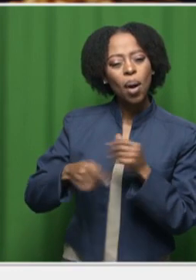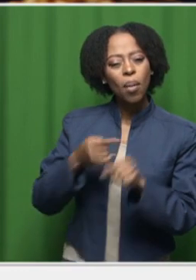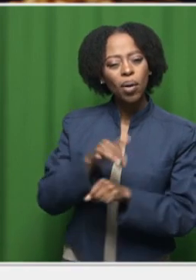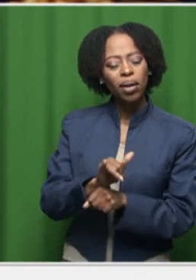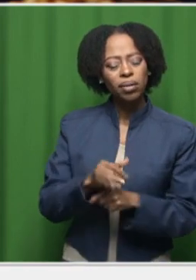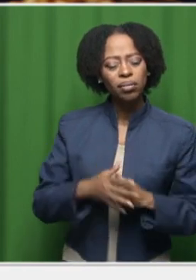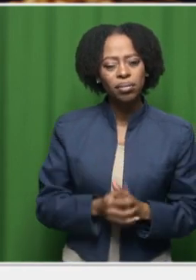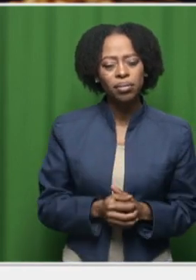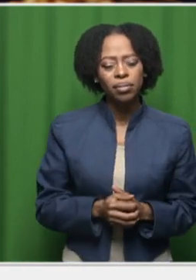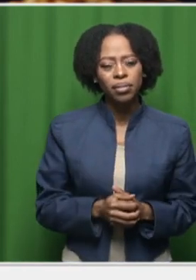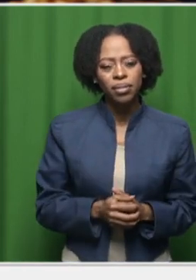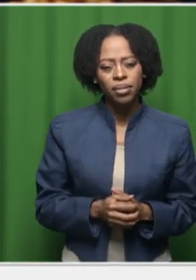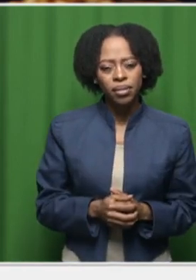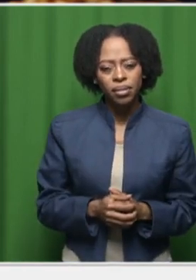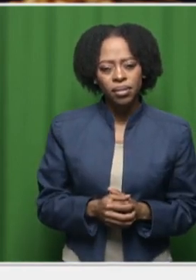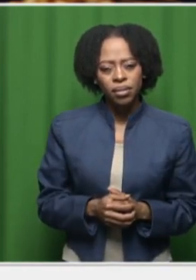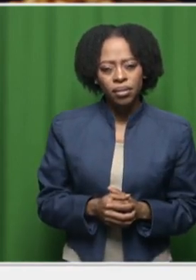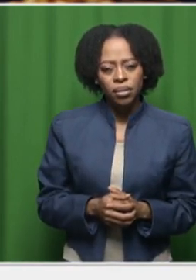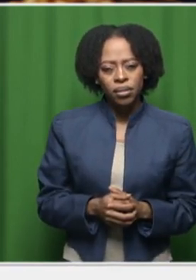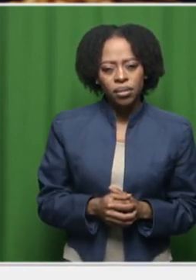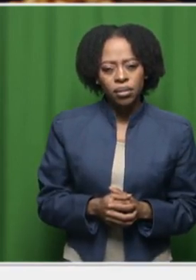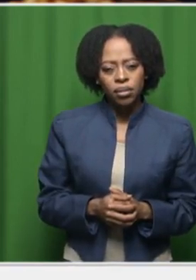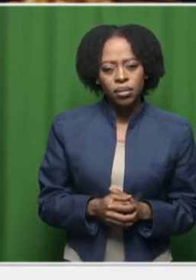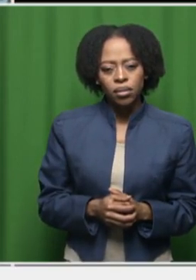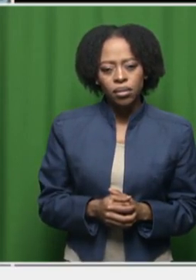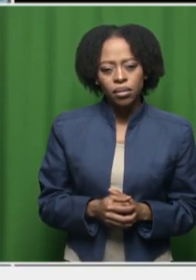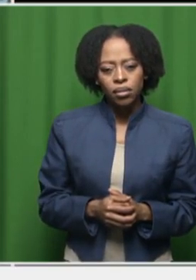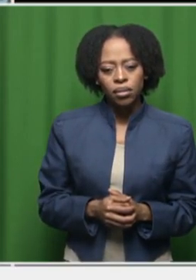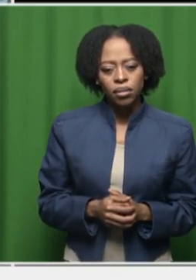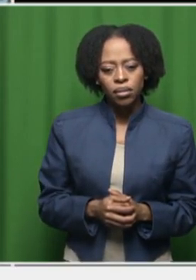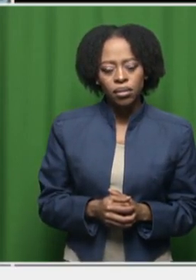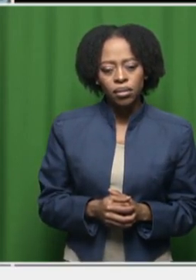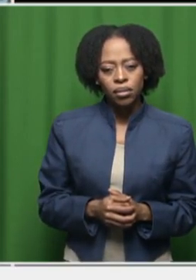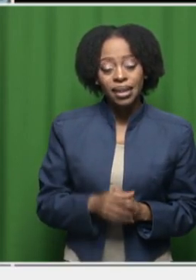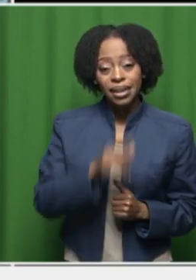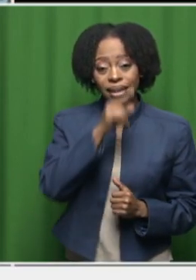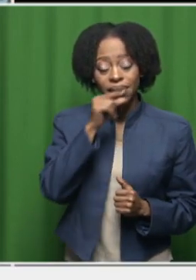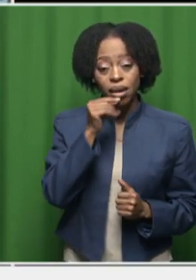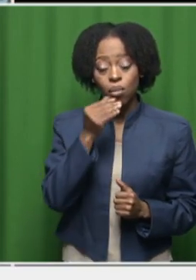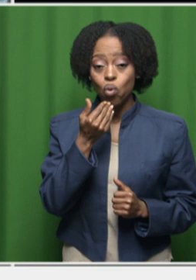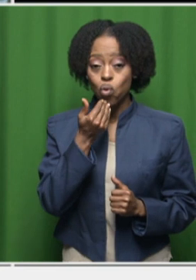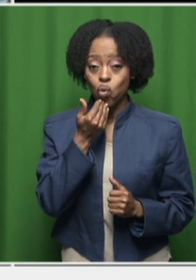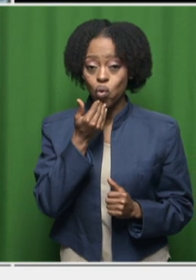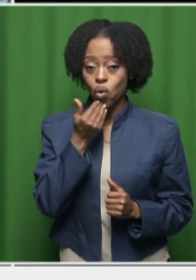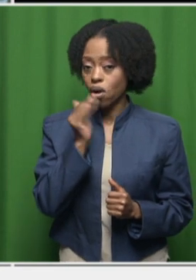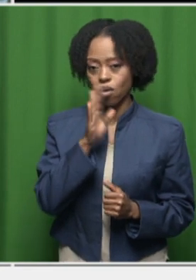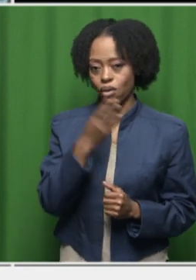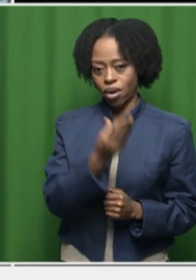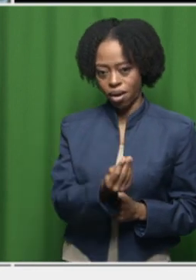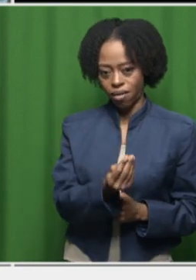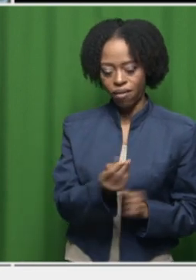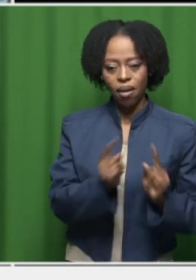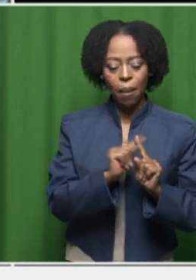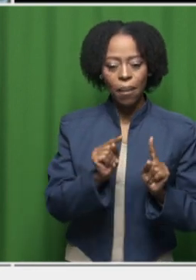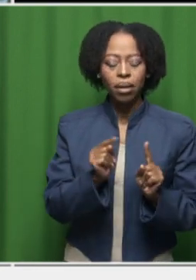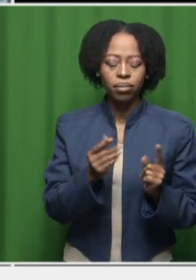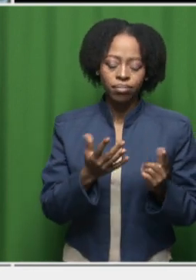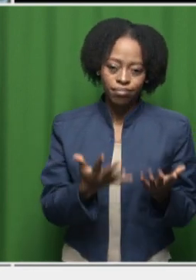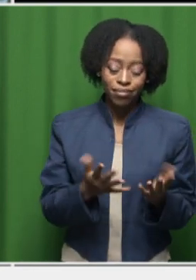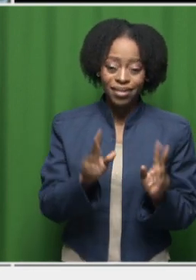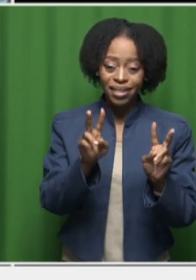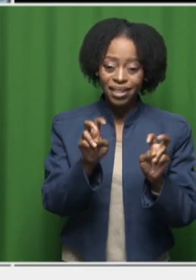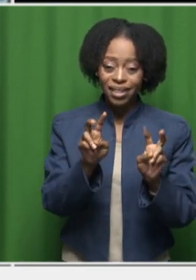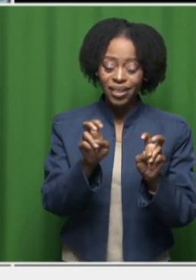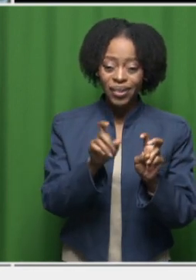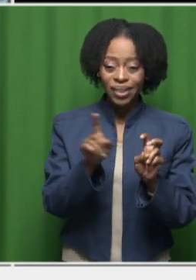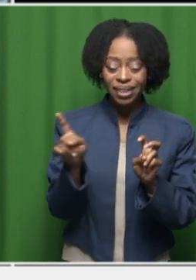this stage? I might not have the names with me, but what I can tell you is that one of the